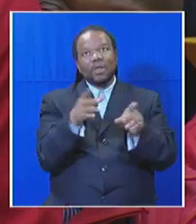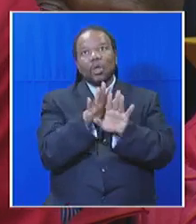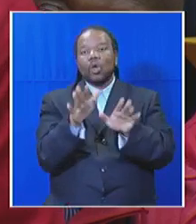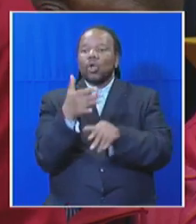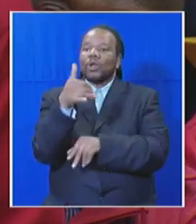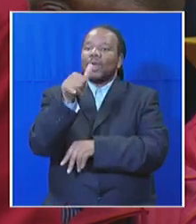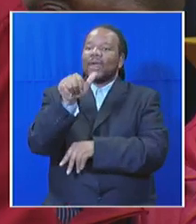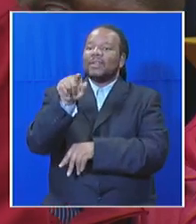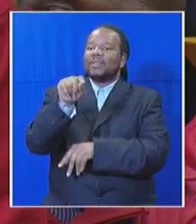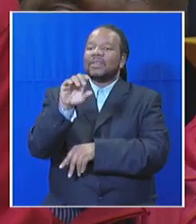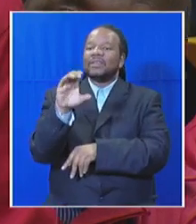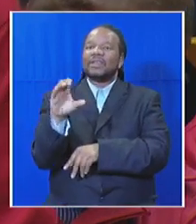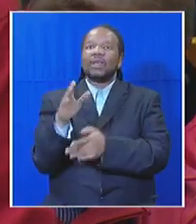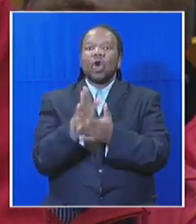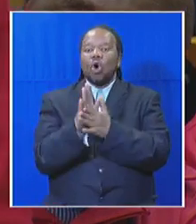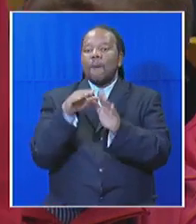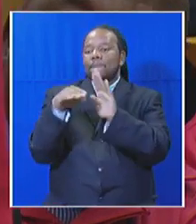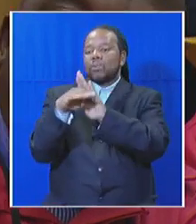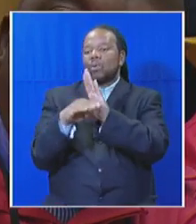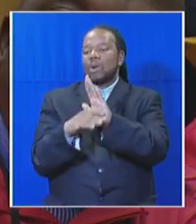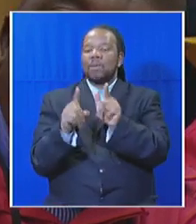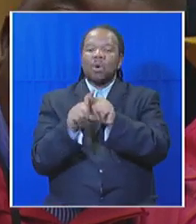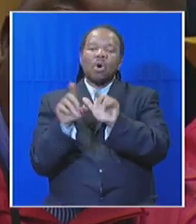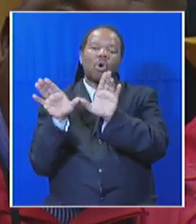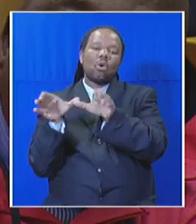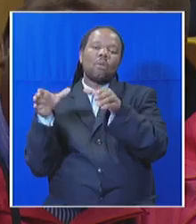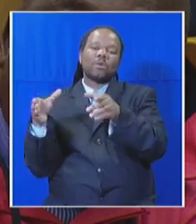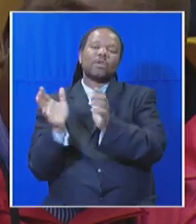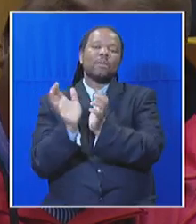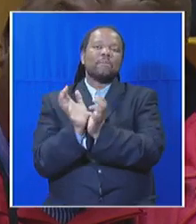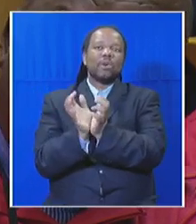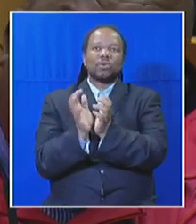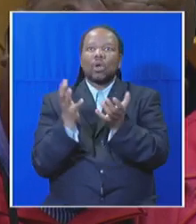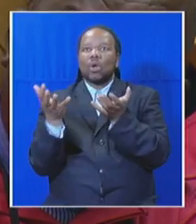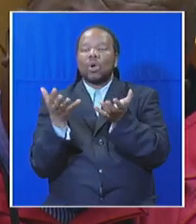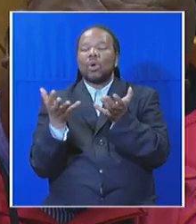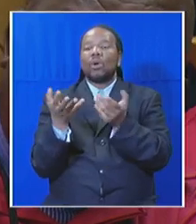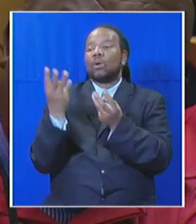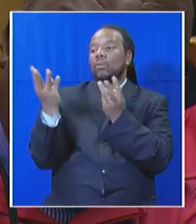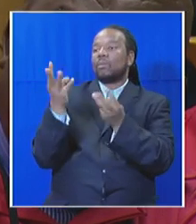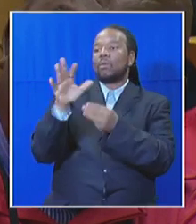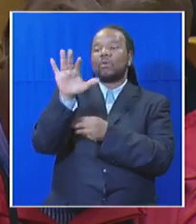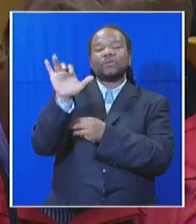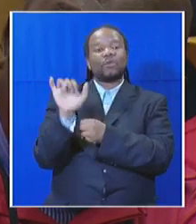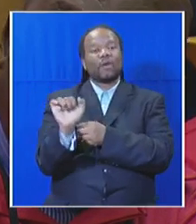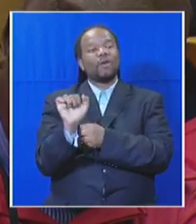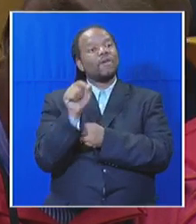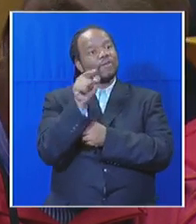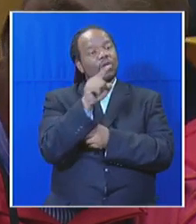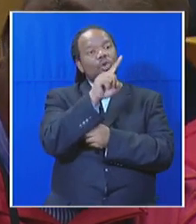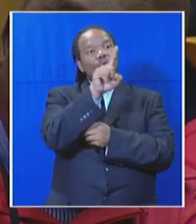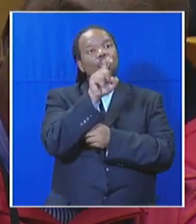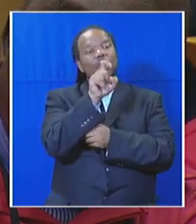ATC, just because the program or whatever committee met where you are many, South Africans must know you put that question last because you don't want